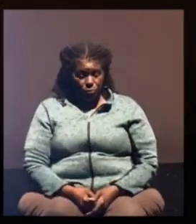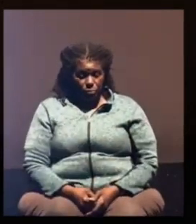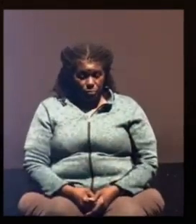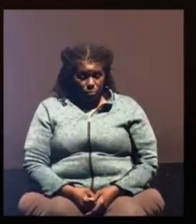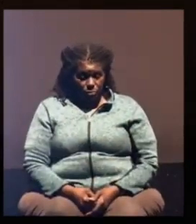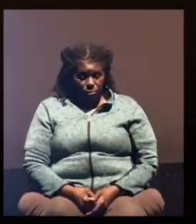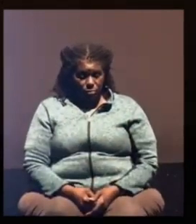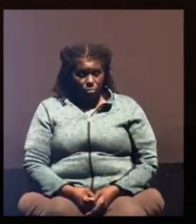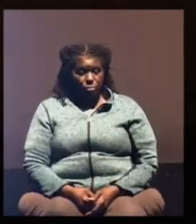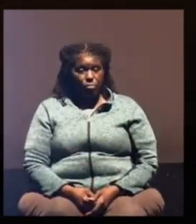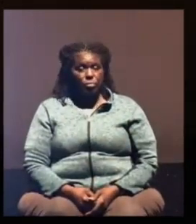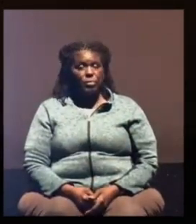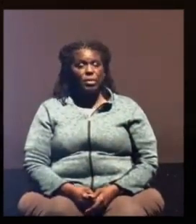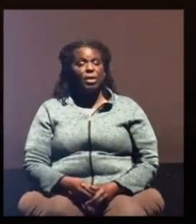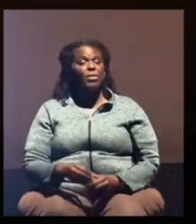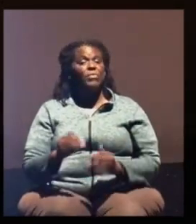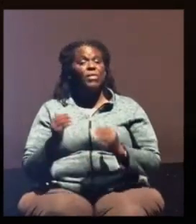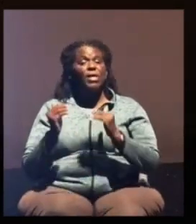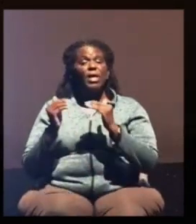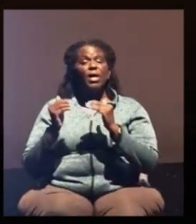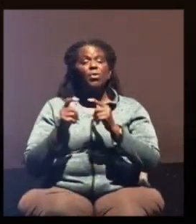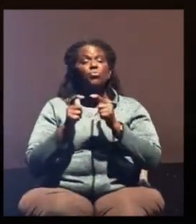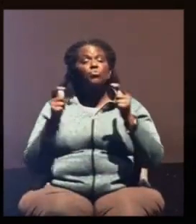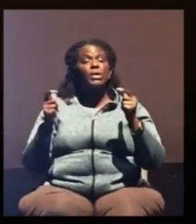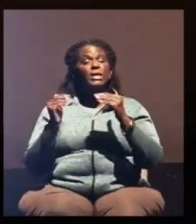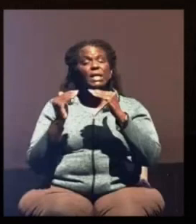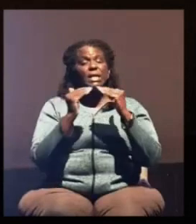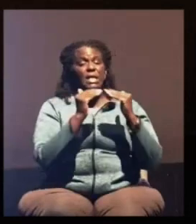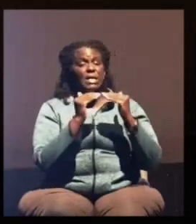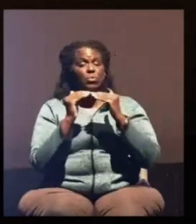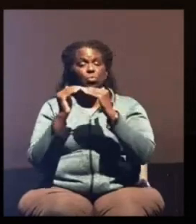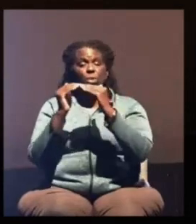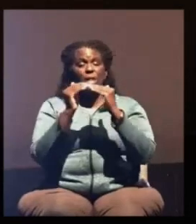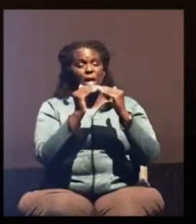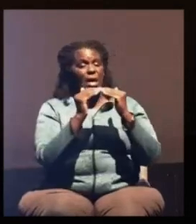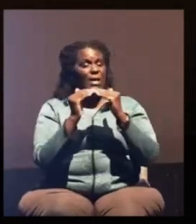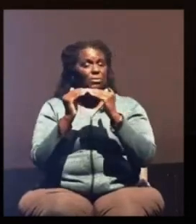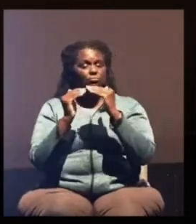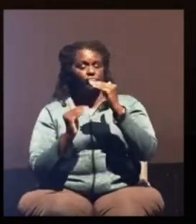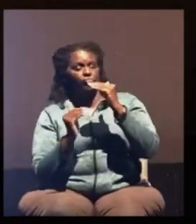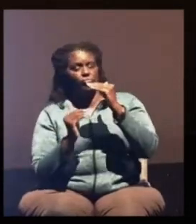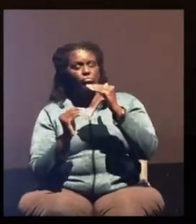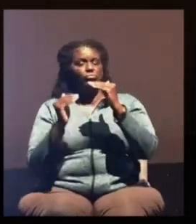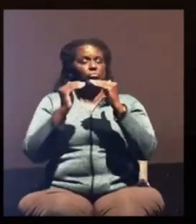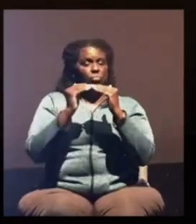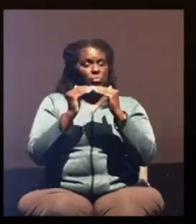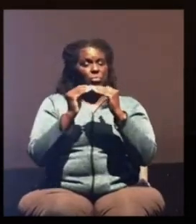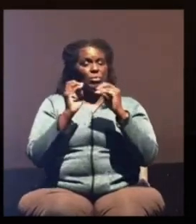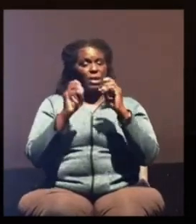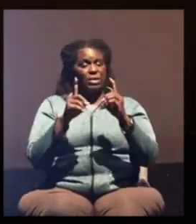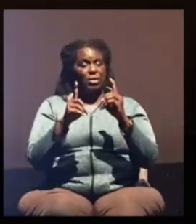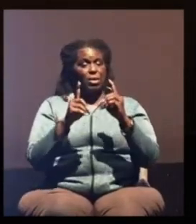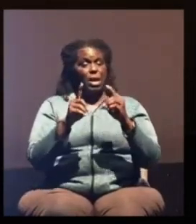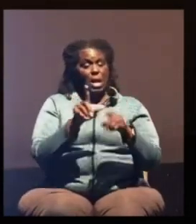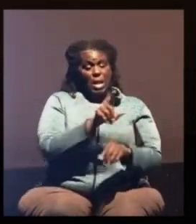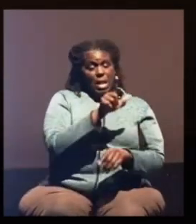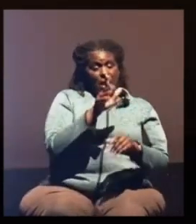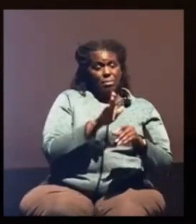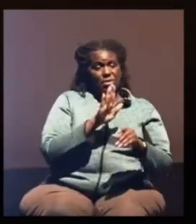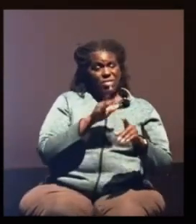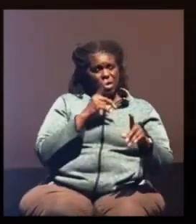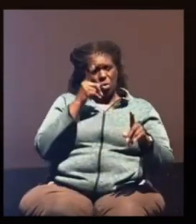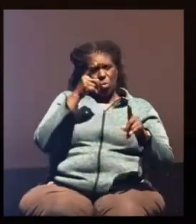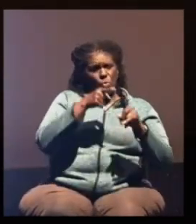In the great equalizer of education, there is a mission of librarians to reach as many people